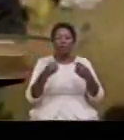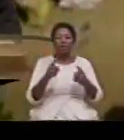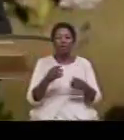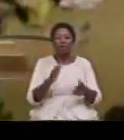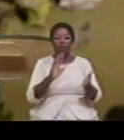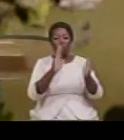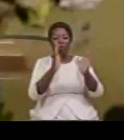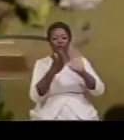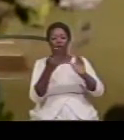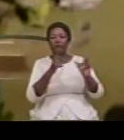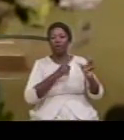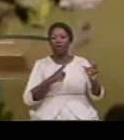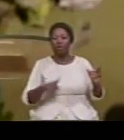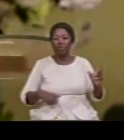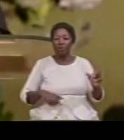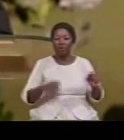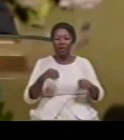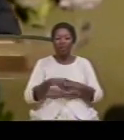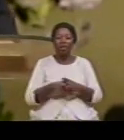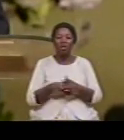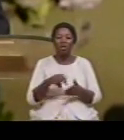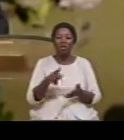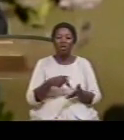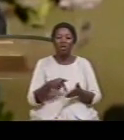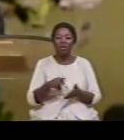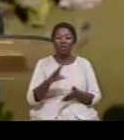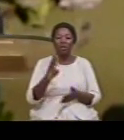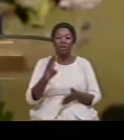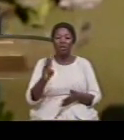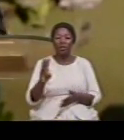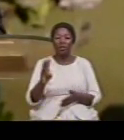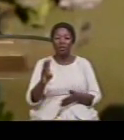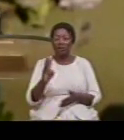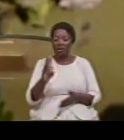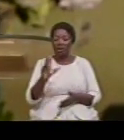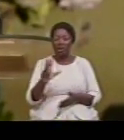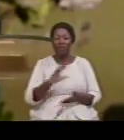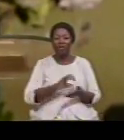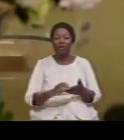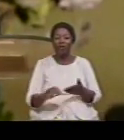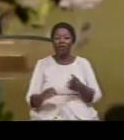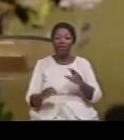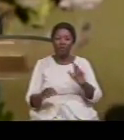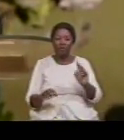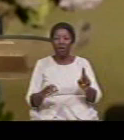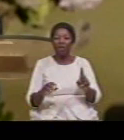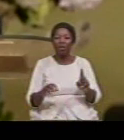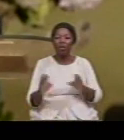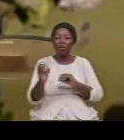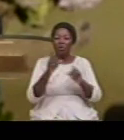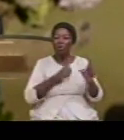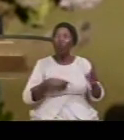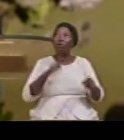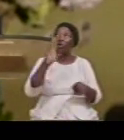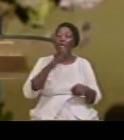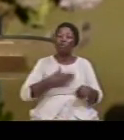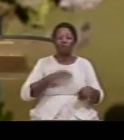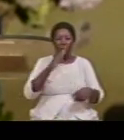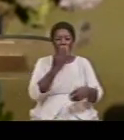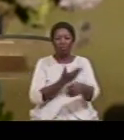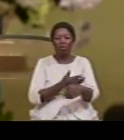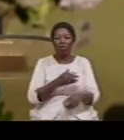In Psalm 63, I read from verse 1. O God, thou art my God, early will I seek thee. My soul thirsteth for